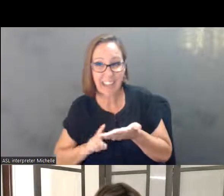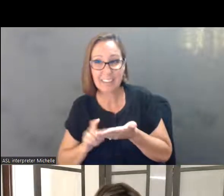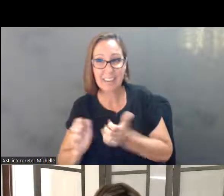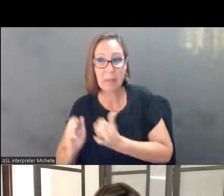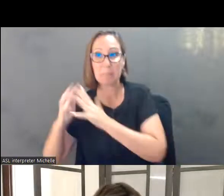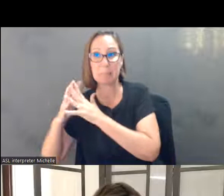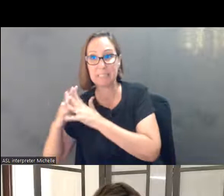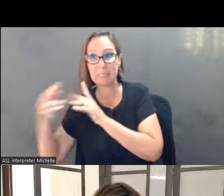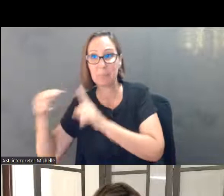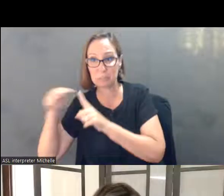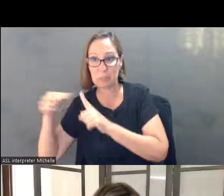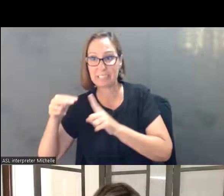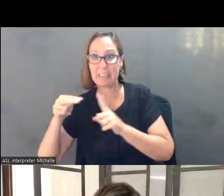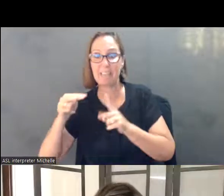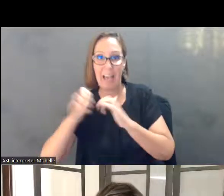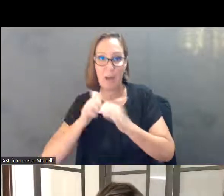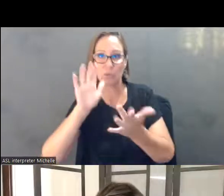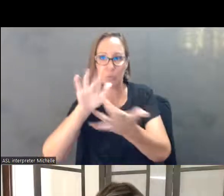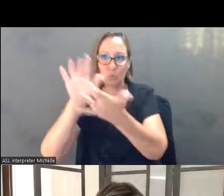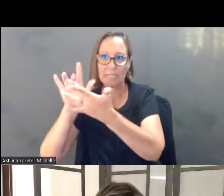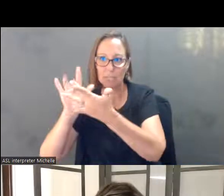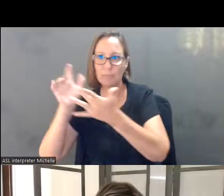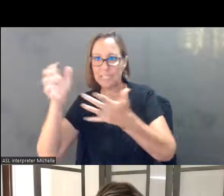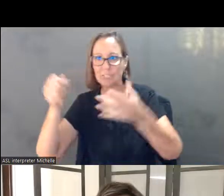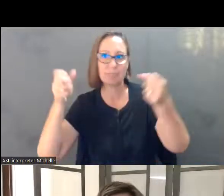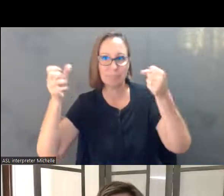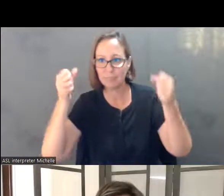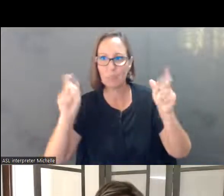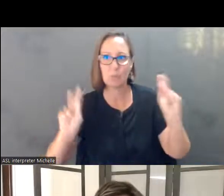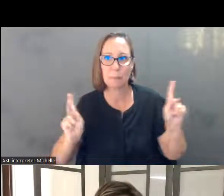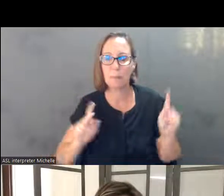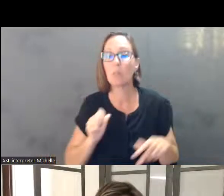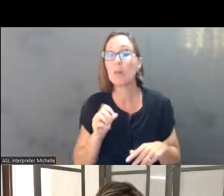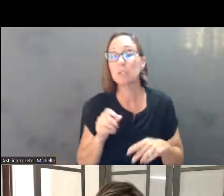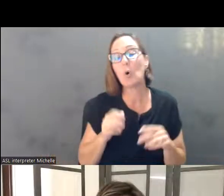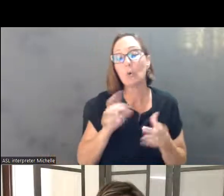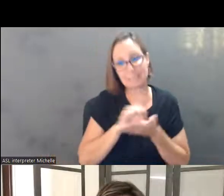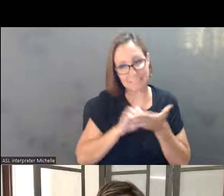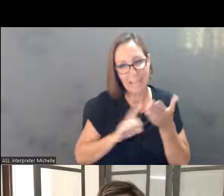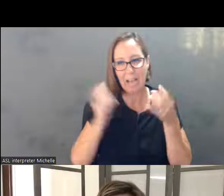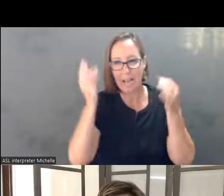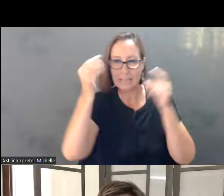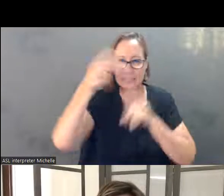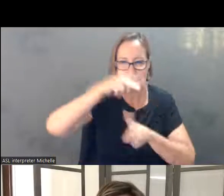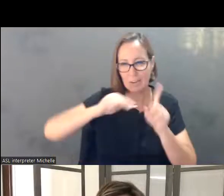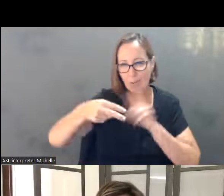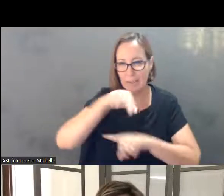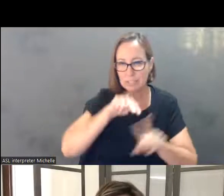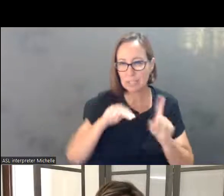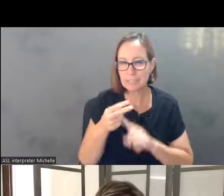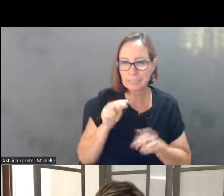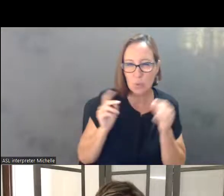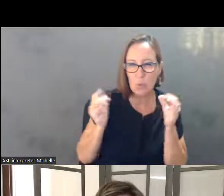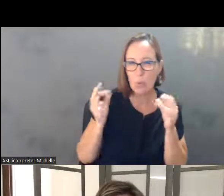implementation perspective as well. So those are, again, design considerations that really came out of